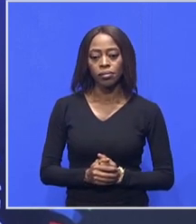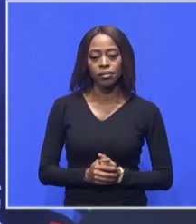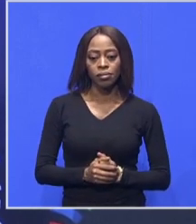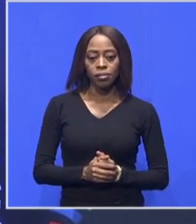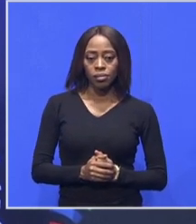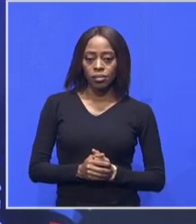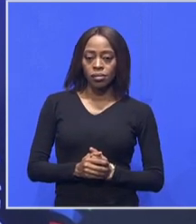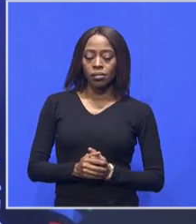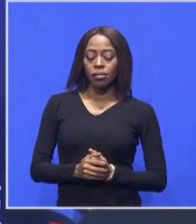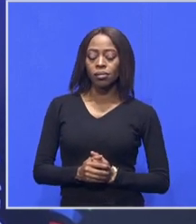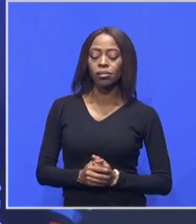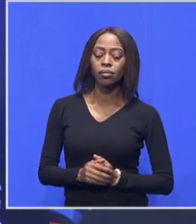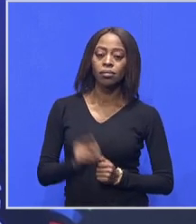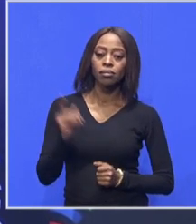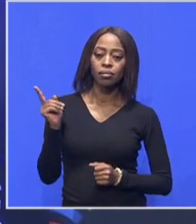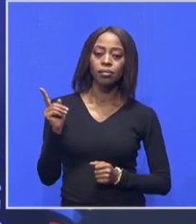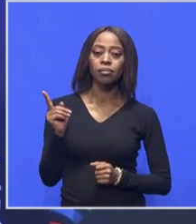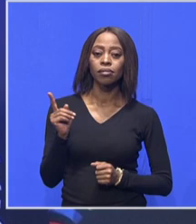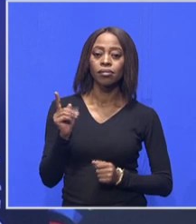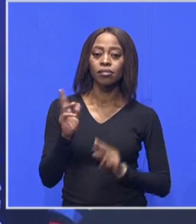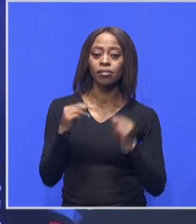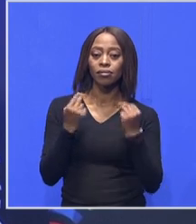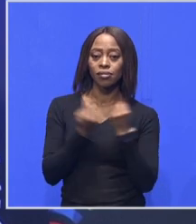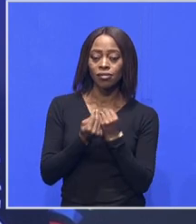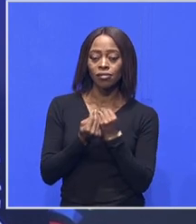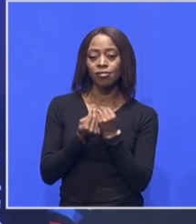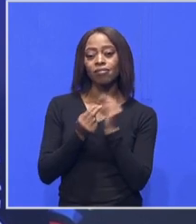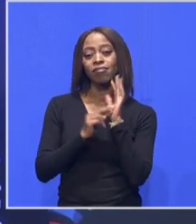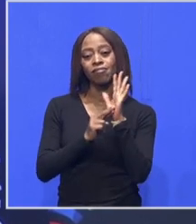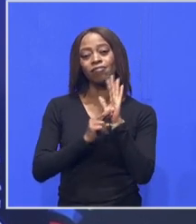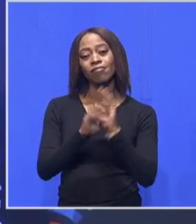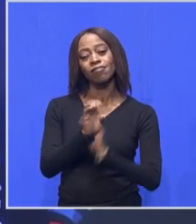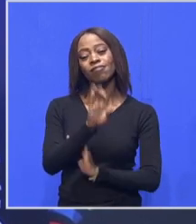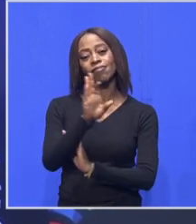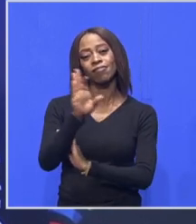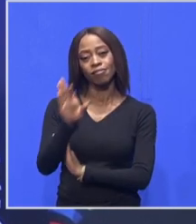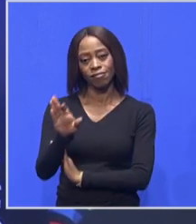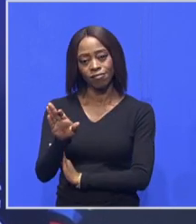National Spokesperson of the EFF, thank you so much for your time, sir.